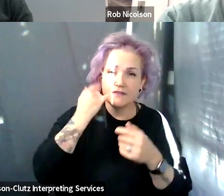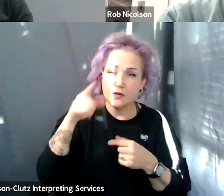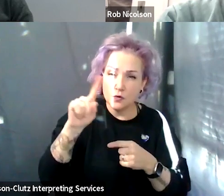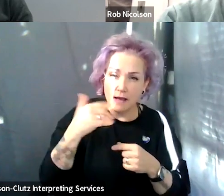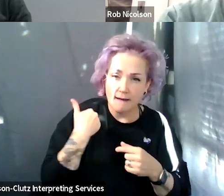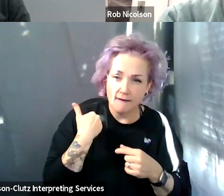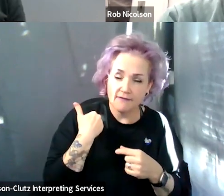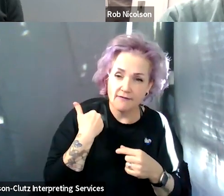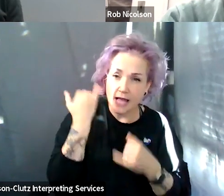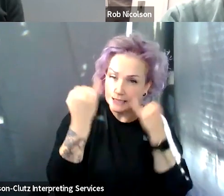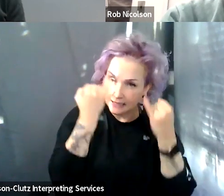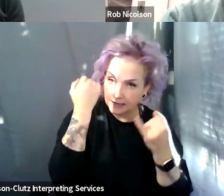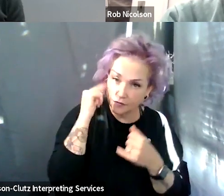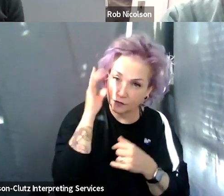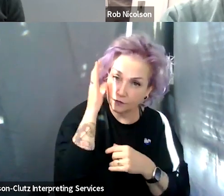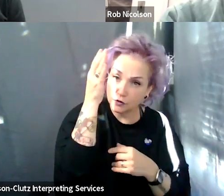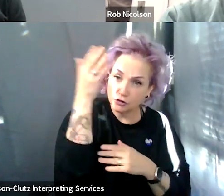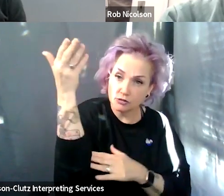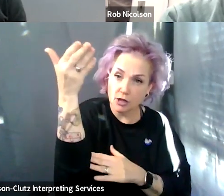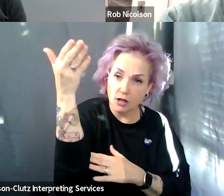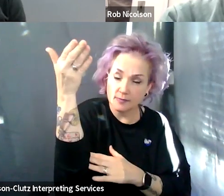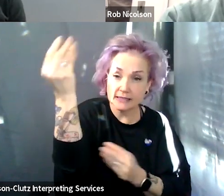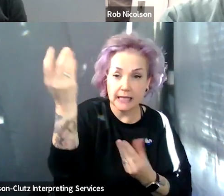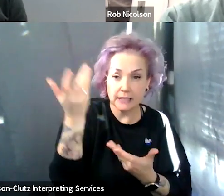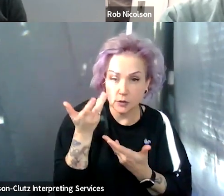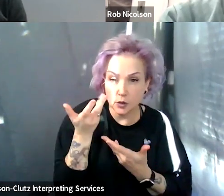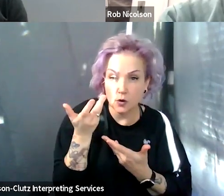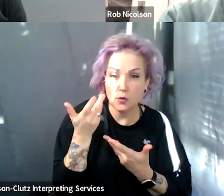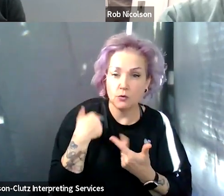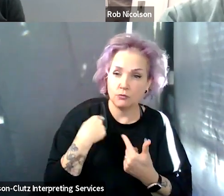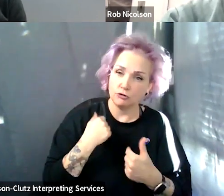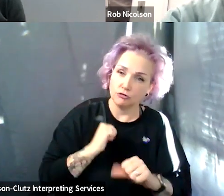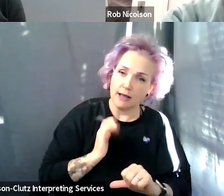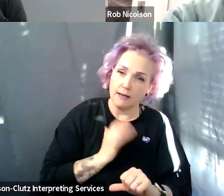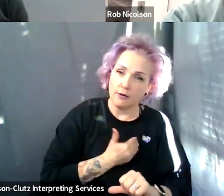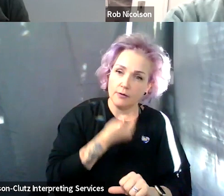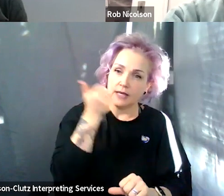like to see happen, please let us know, and we can sort of do our best.